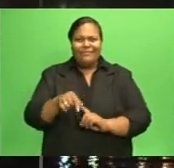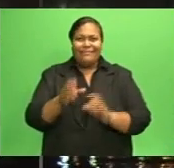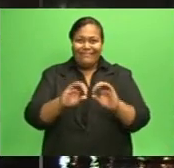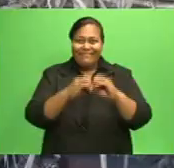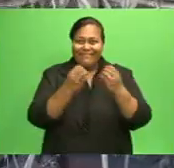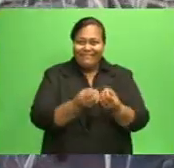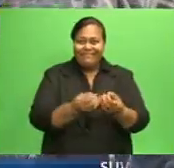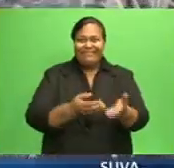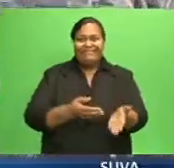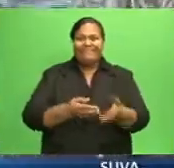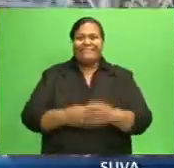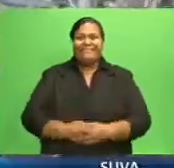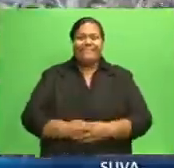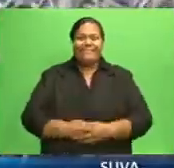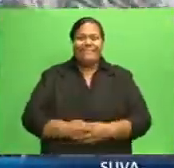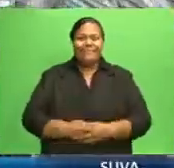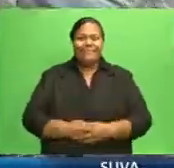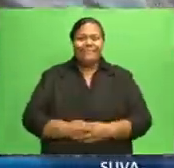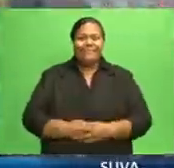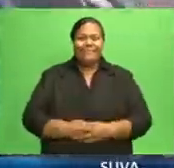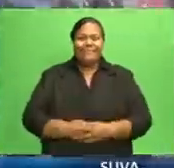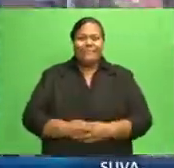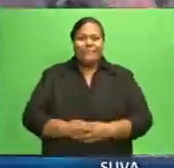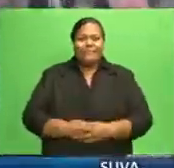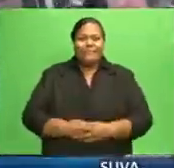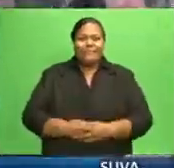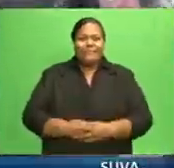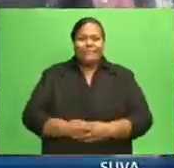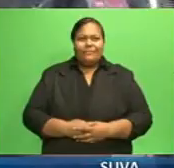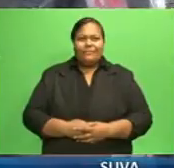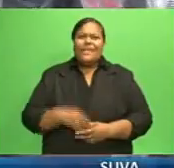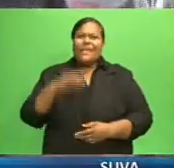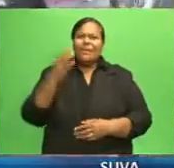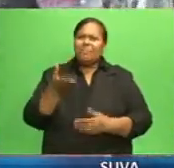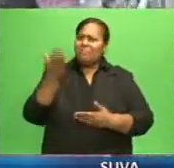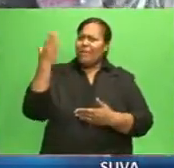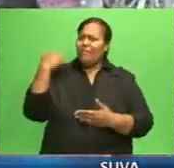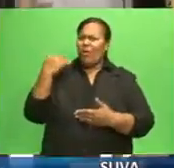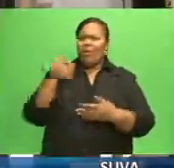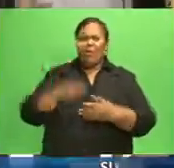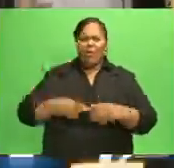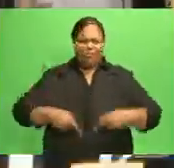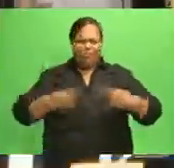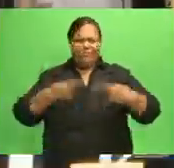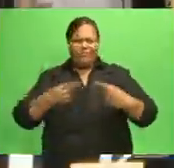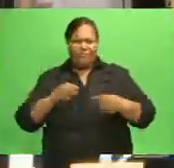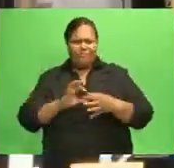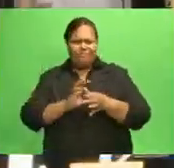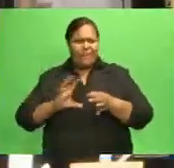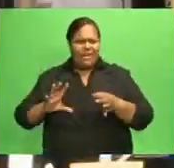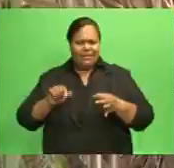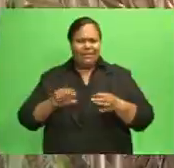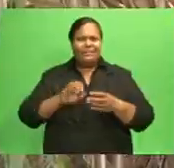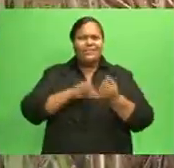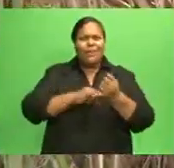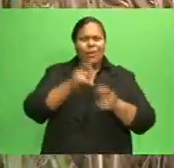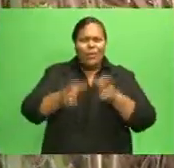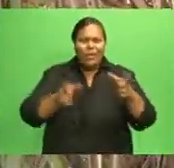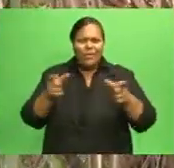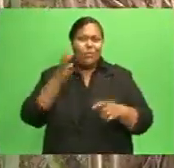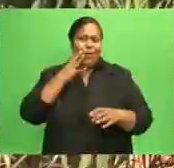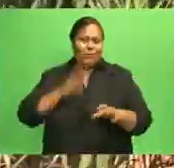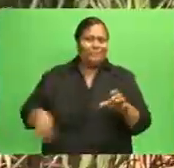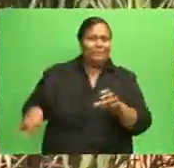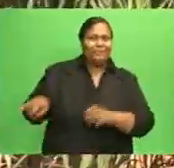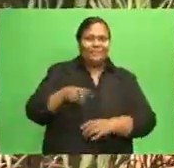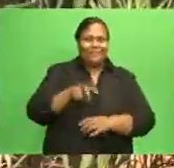reports. According to Graham Clark, there was fracture in the relationship between stakeholders when he took over as the Chief Executive.